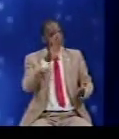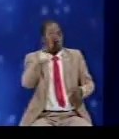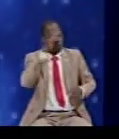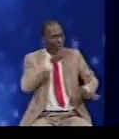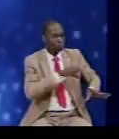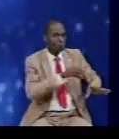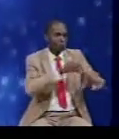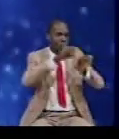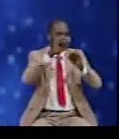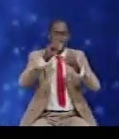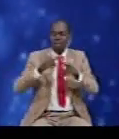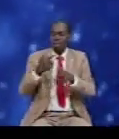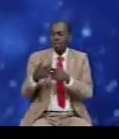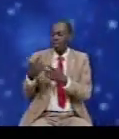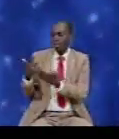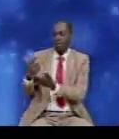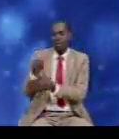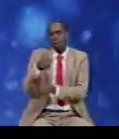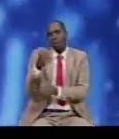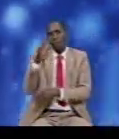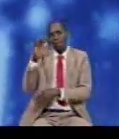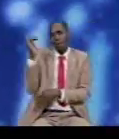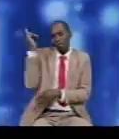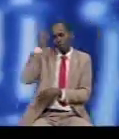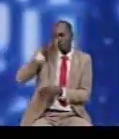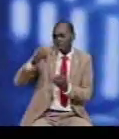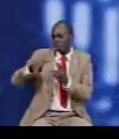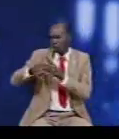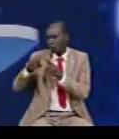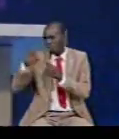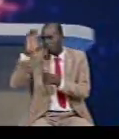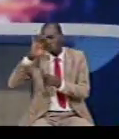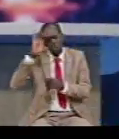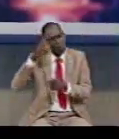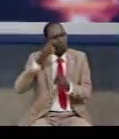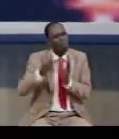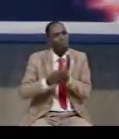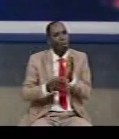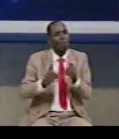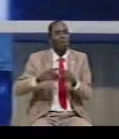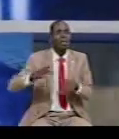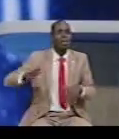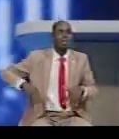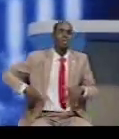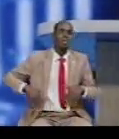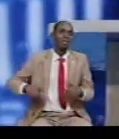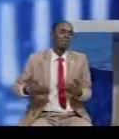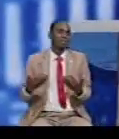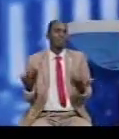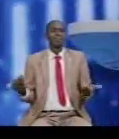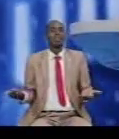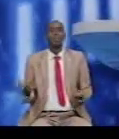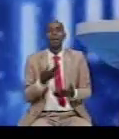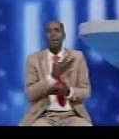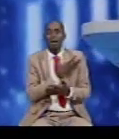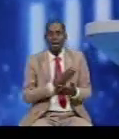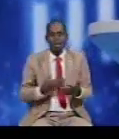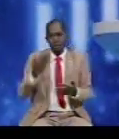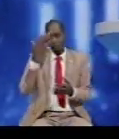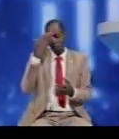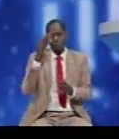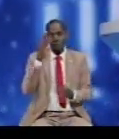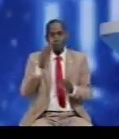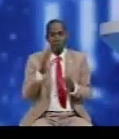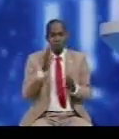for oil and all that. And you know, there are fake oils, and you know, you put that in